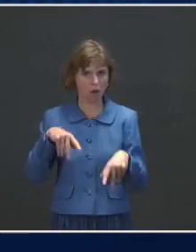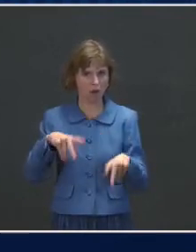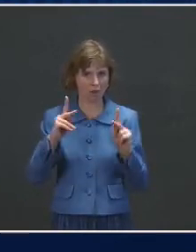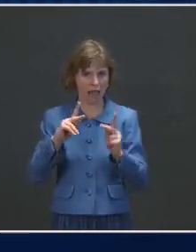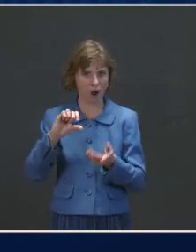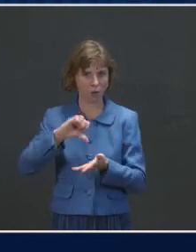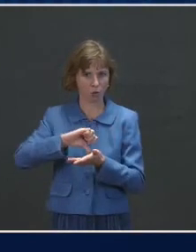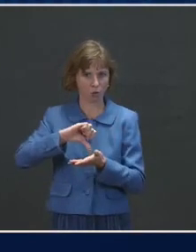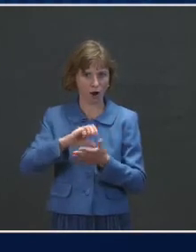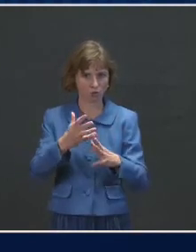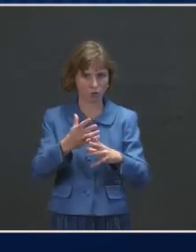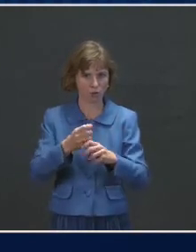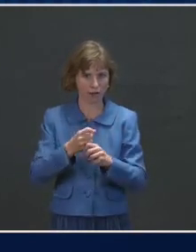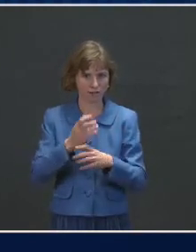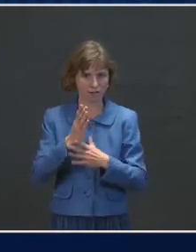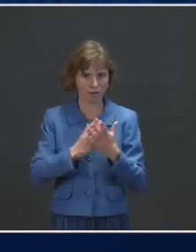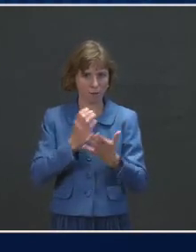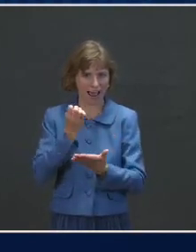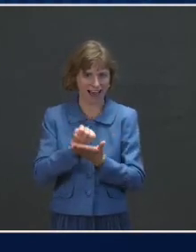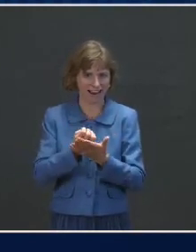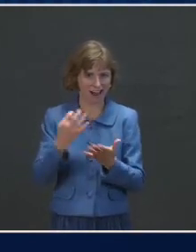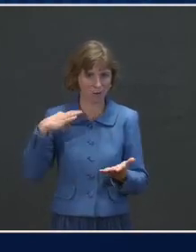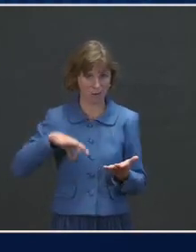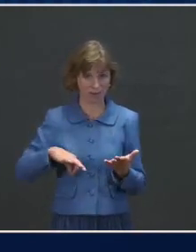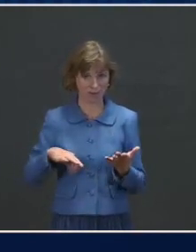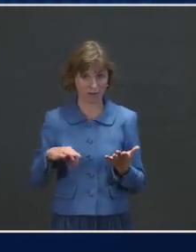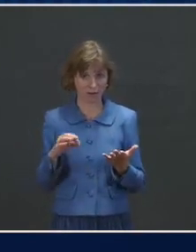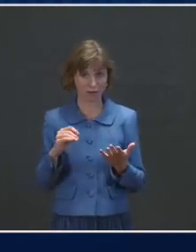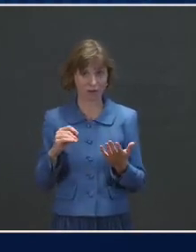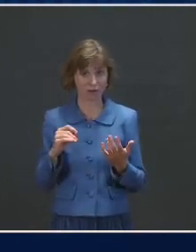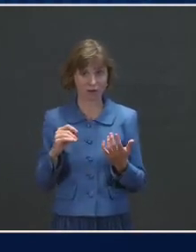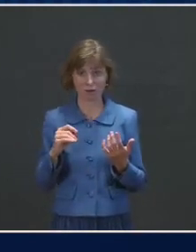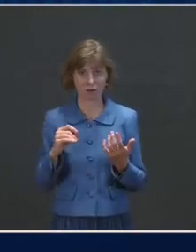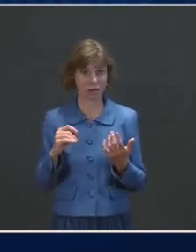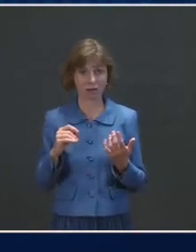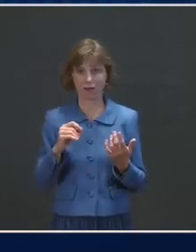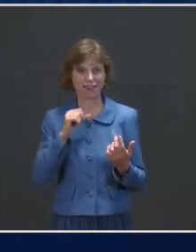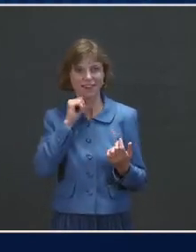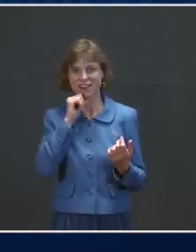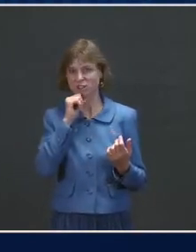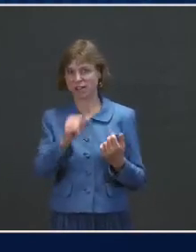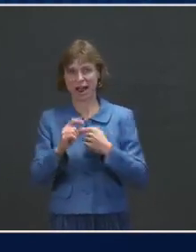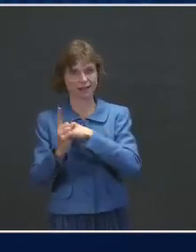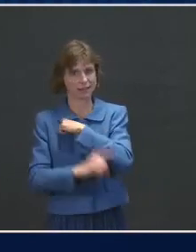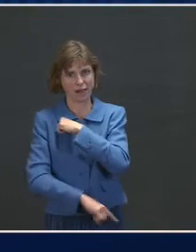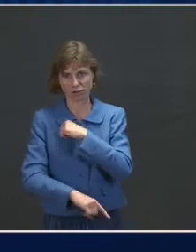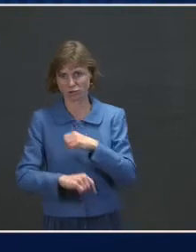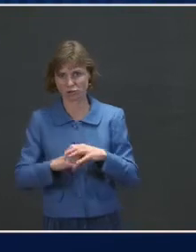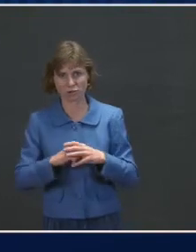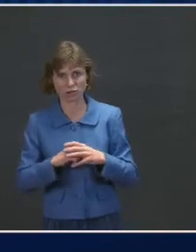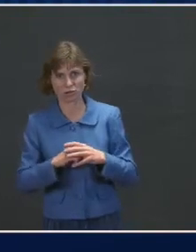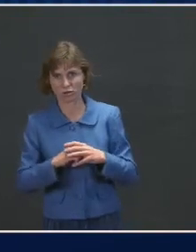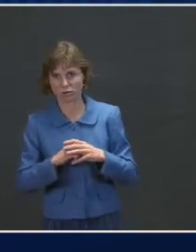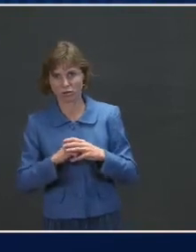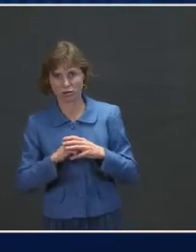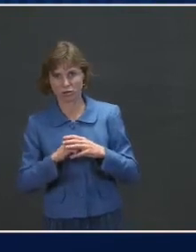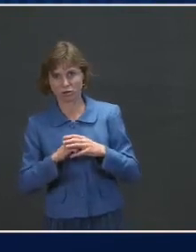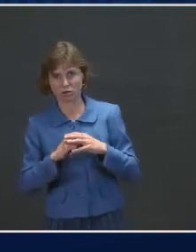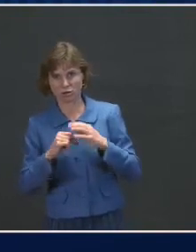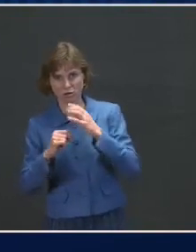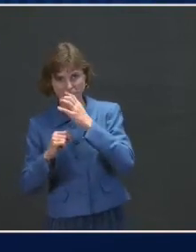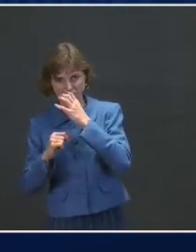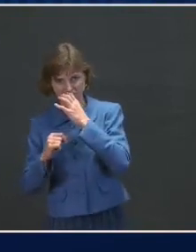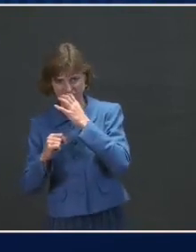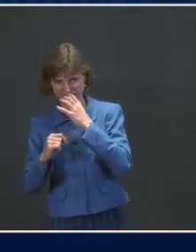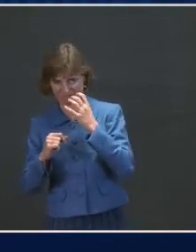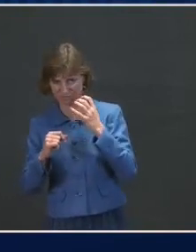some economic benefit that would not be sanctions and maybe grease the wheel for negotiations. Does the